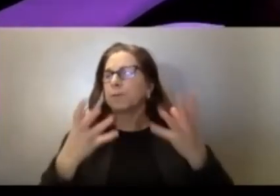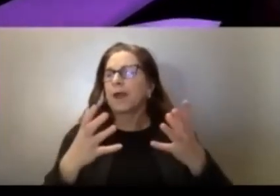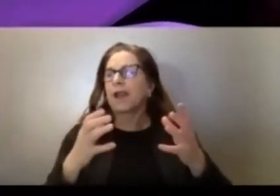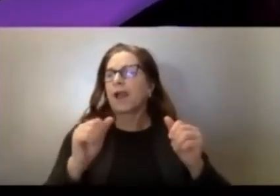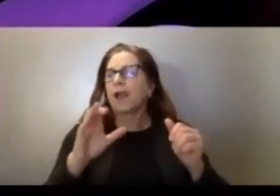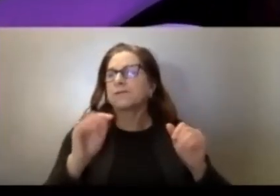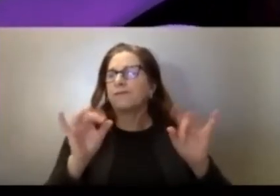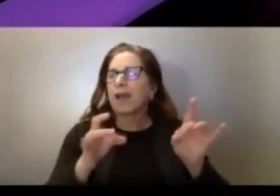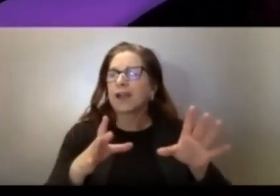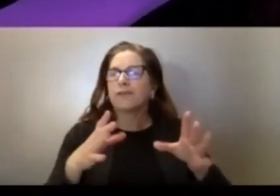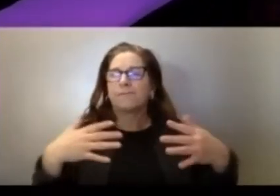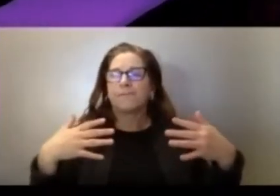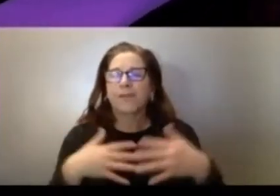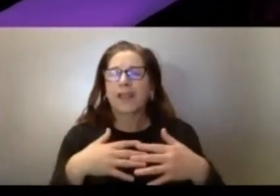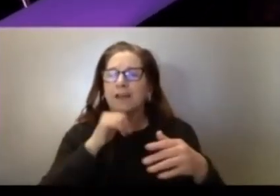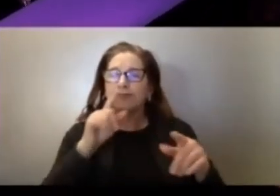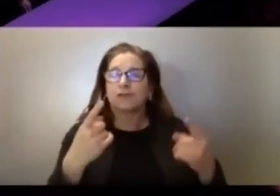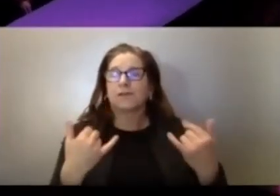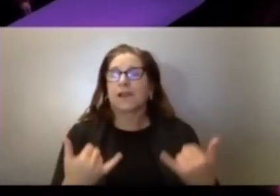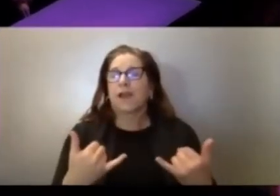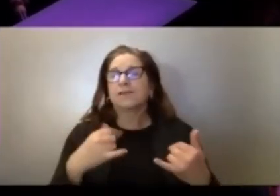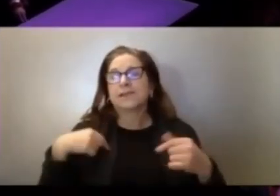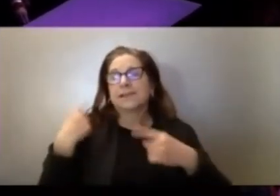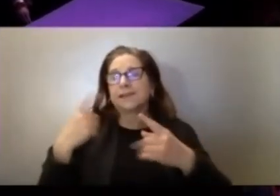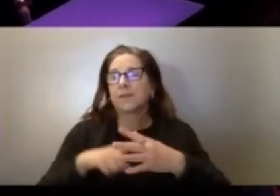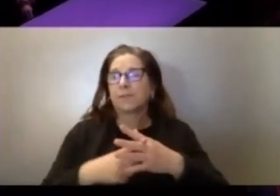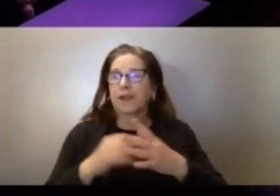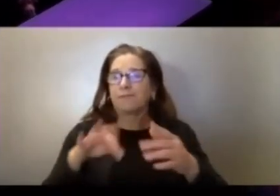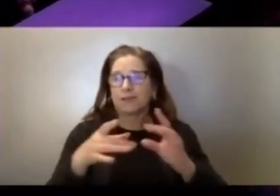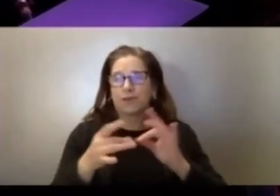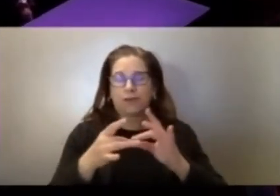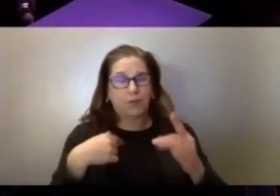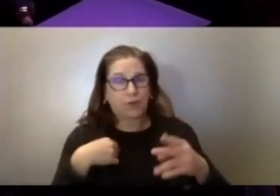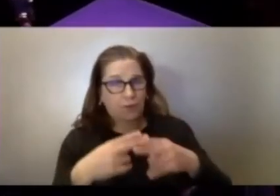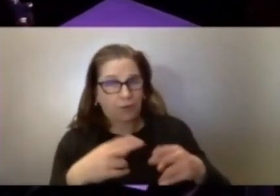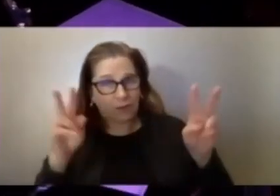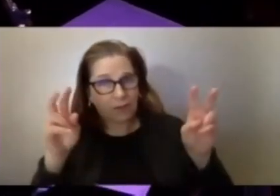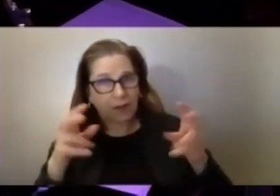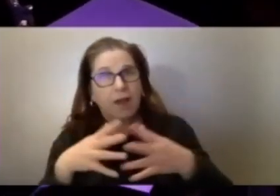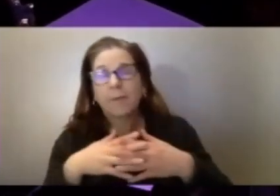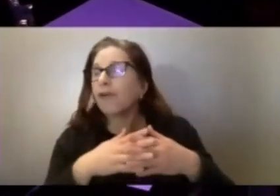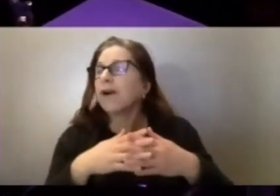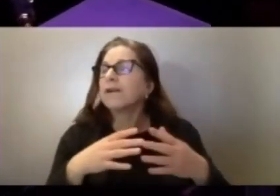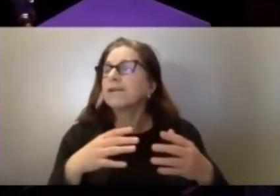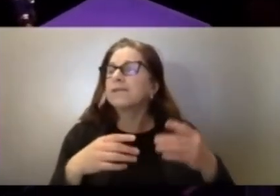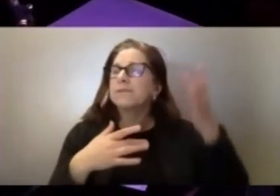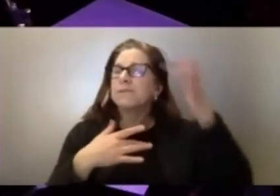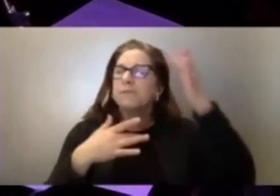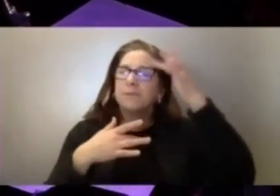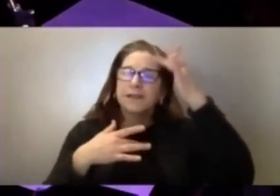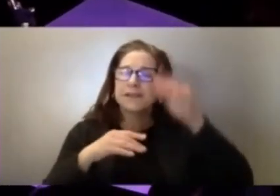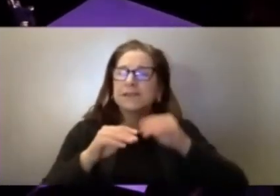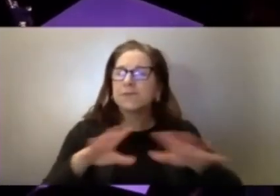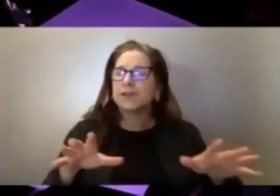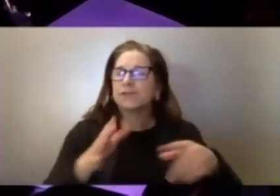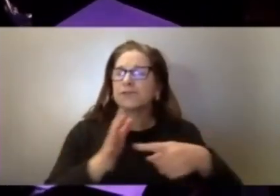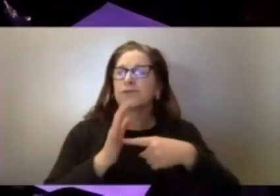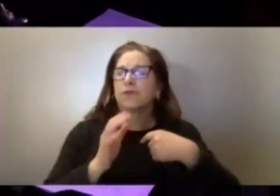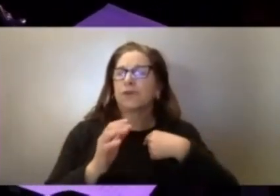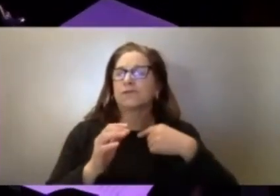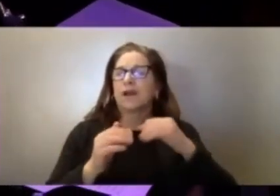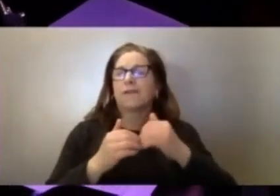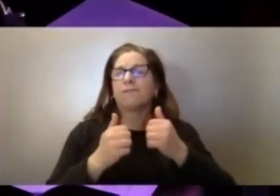to acts of hatred and fear, not just now, but since the beginning of this story we call America. The pandemic